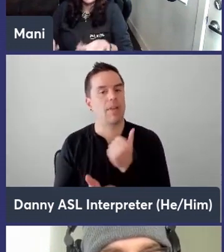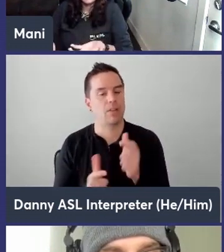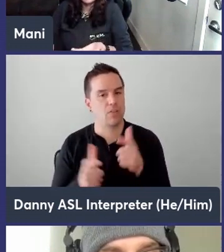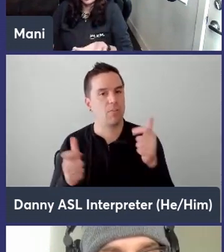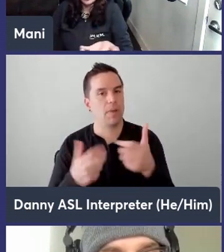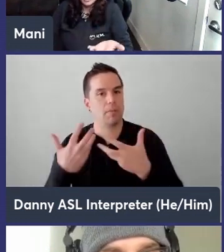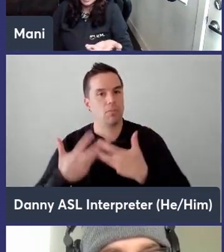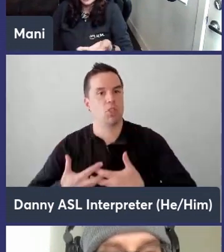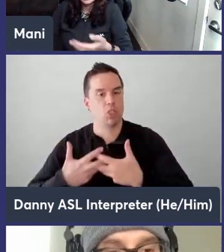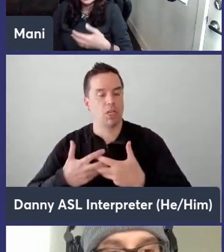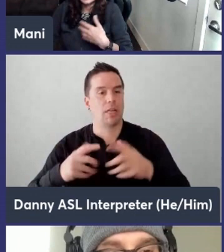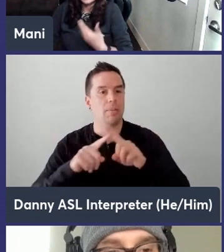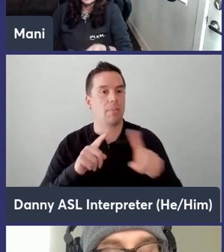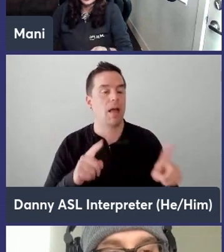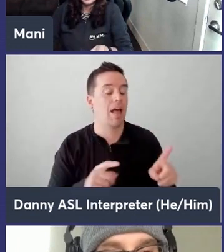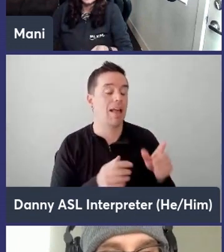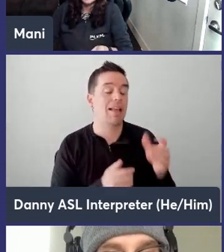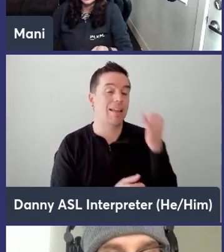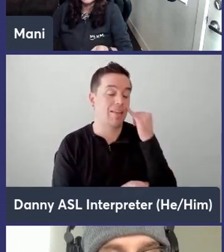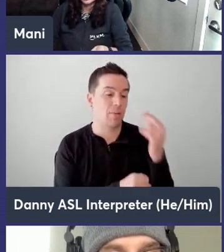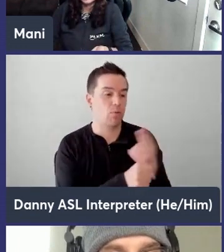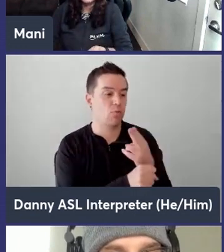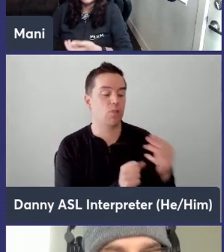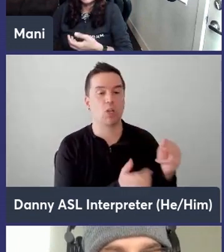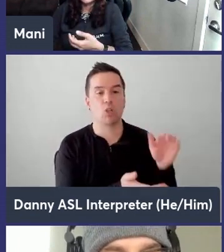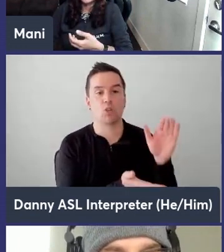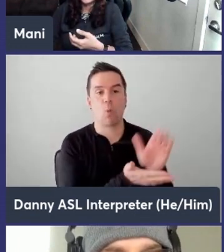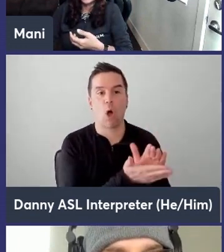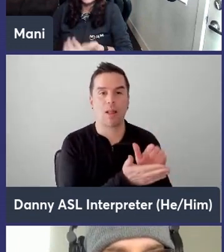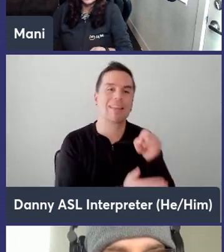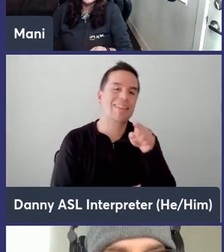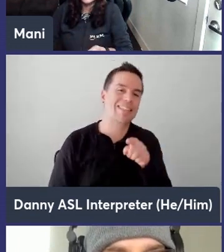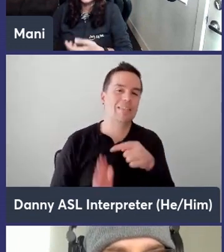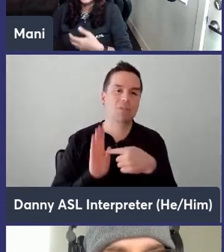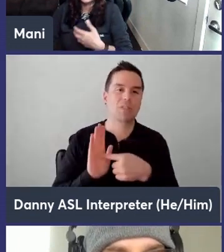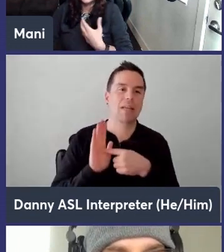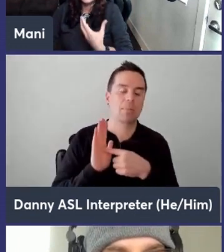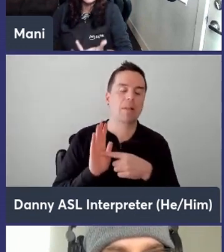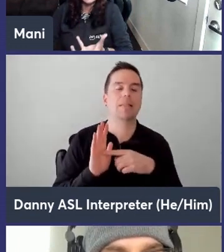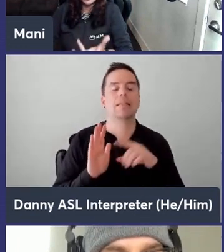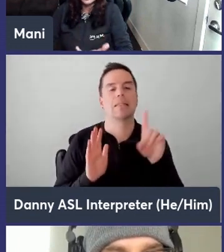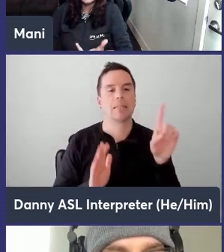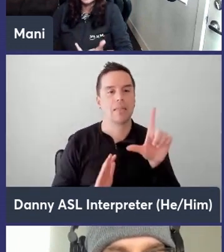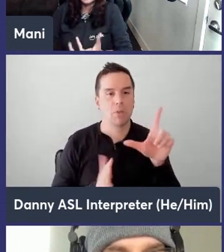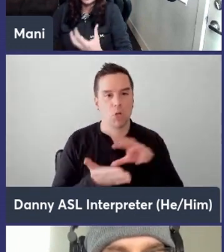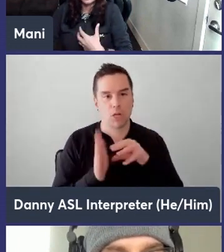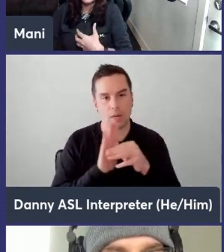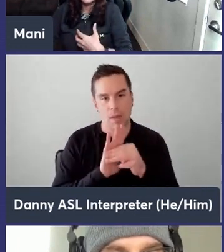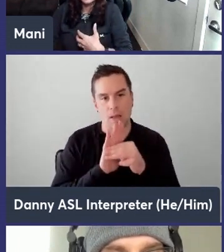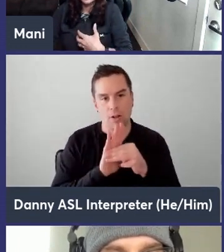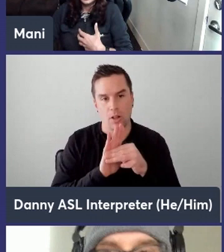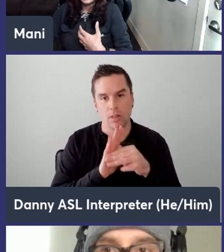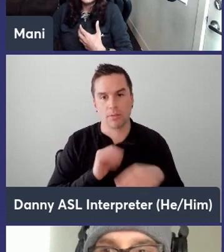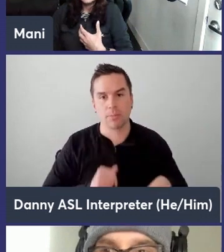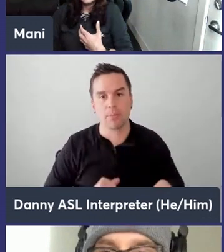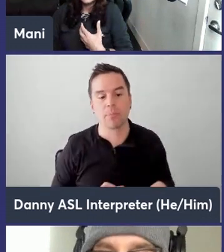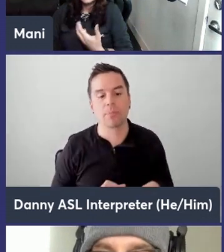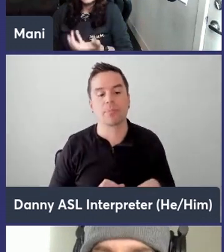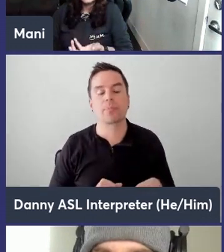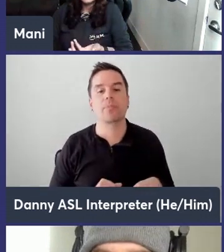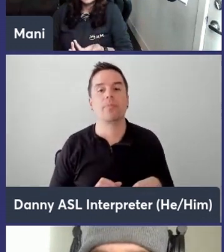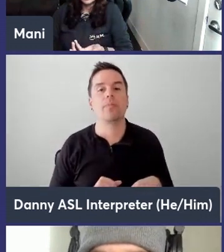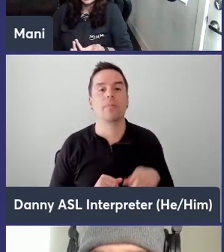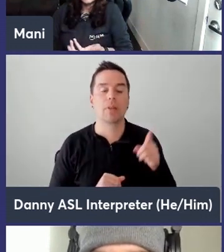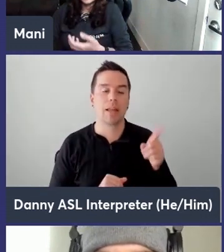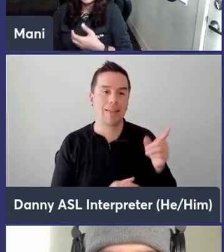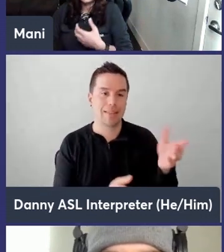and it's very small, like in this case, I'm using a deep learning model, convolutional neural network, which is a small deep learning model. And it's